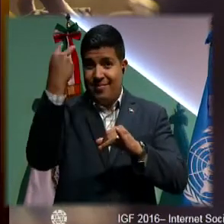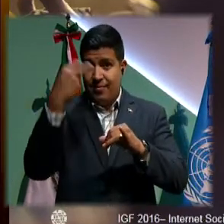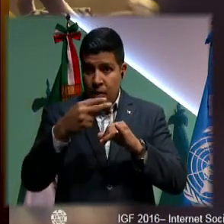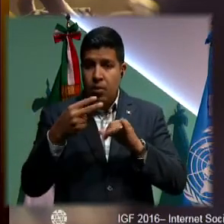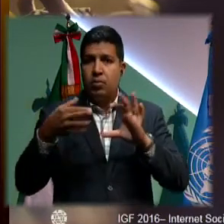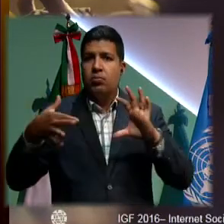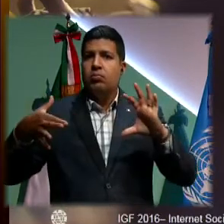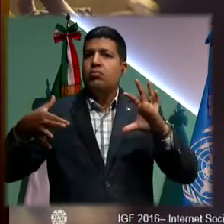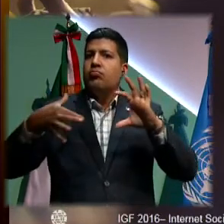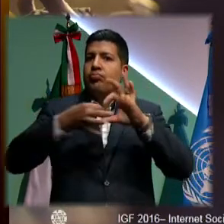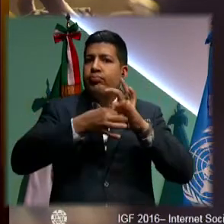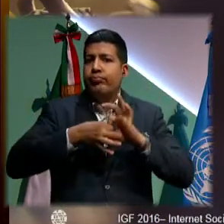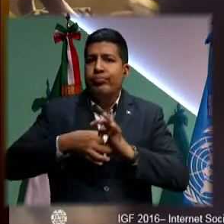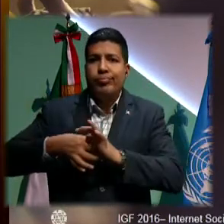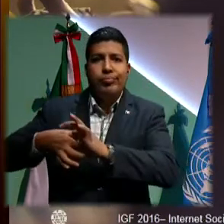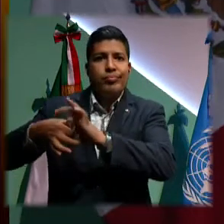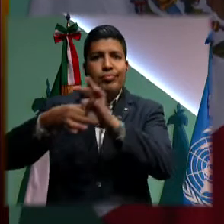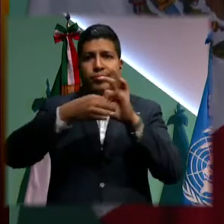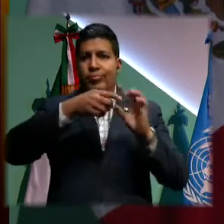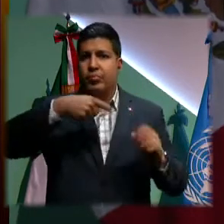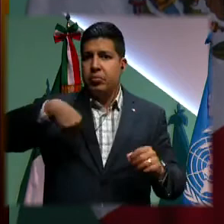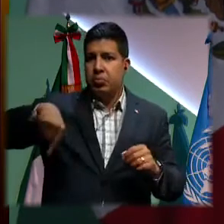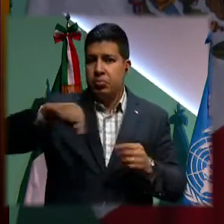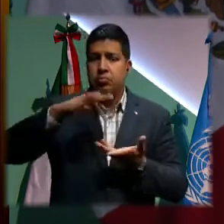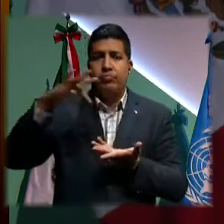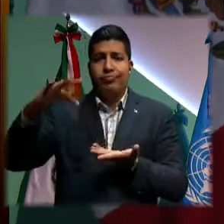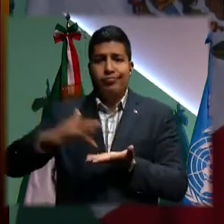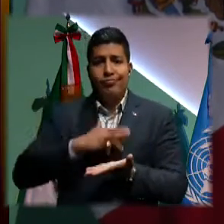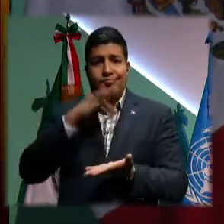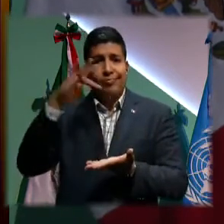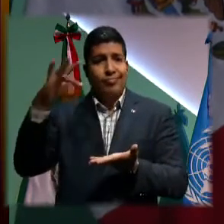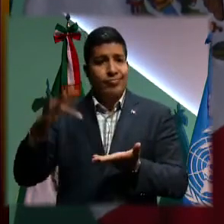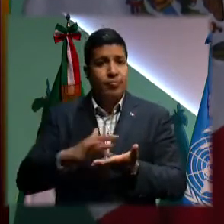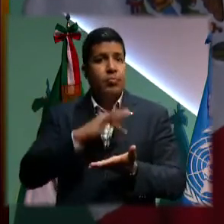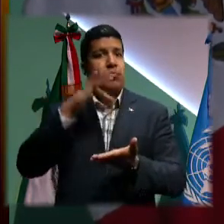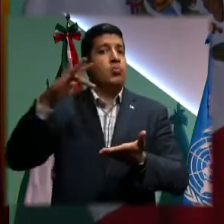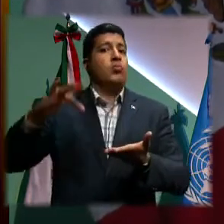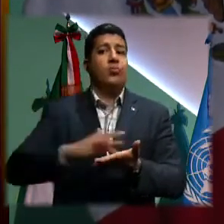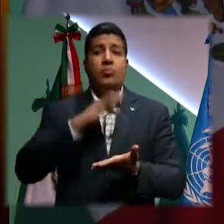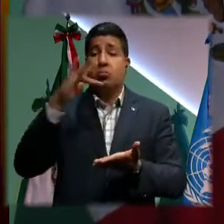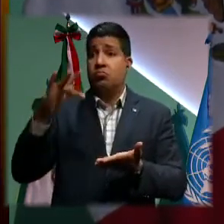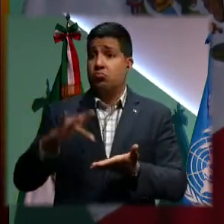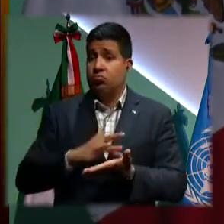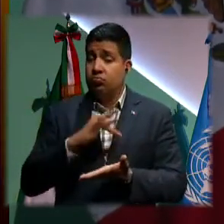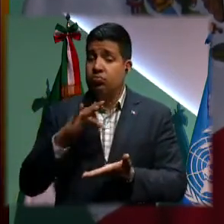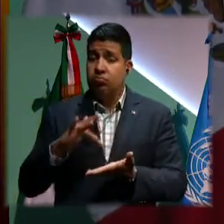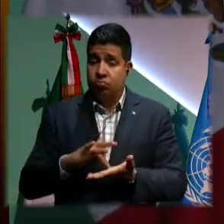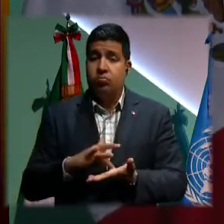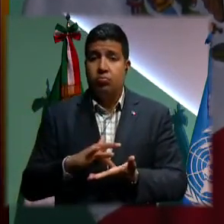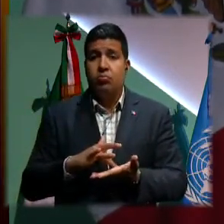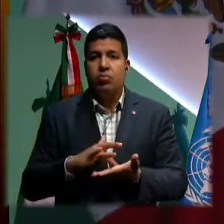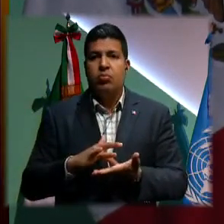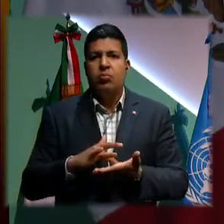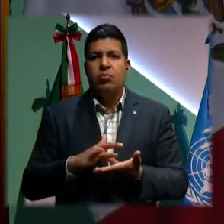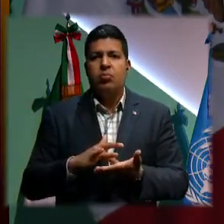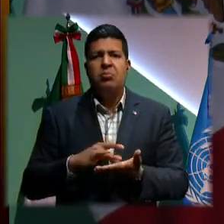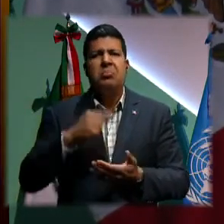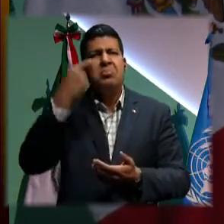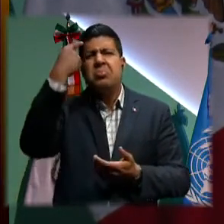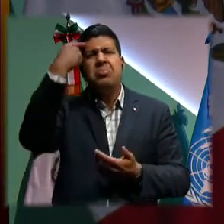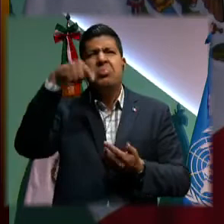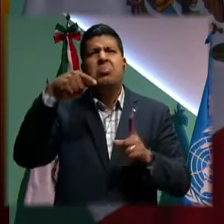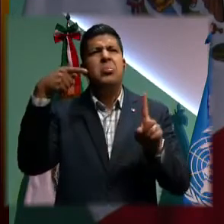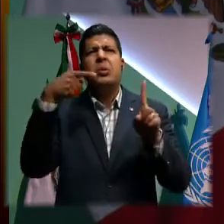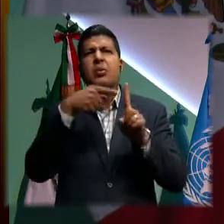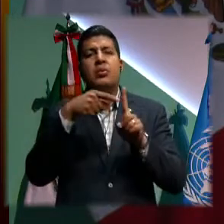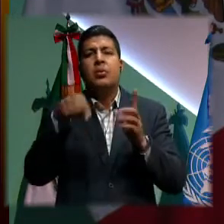support and the very hard work of the past year to find this beautiful venue. It is quite beautiful, and to